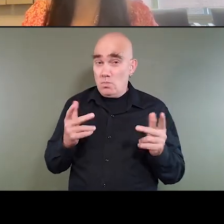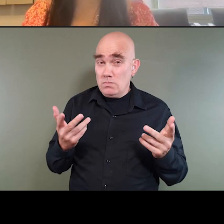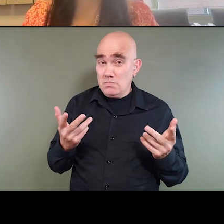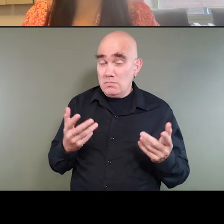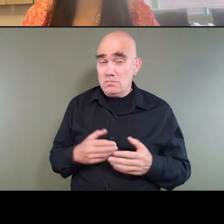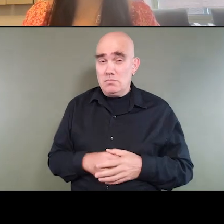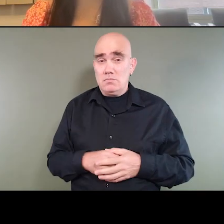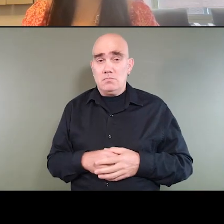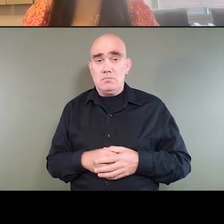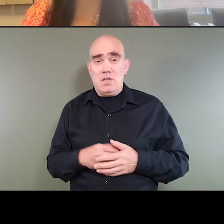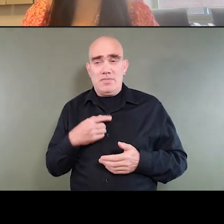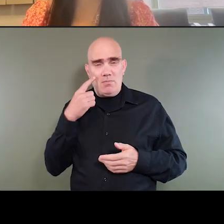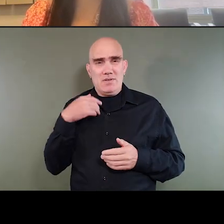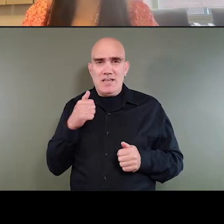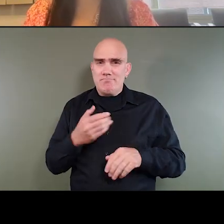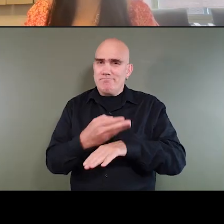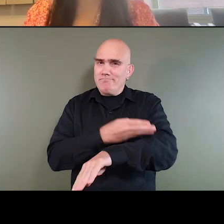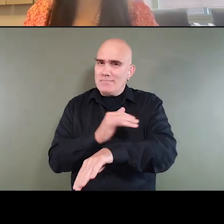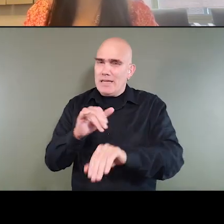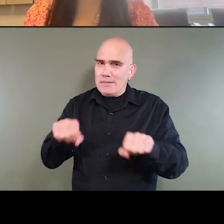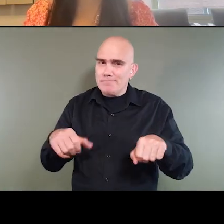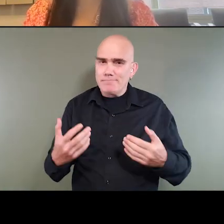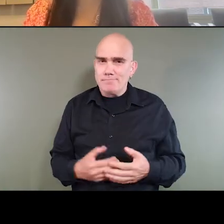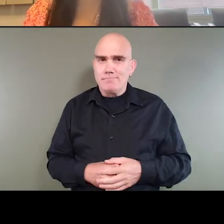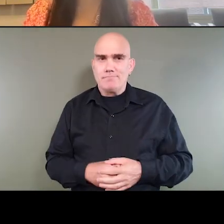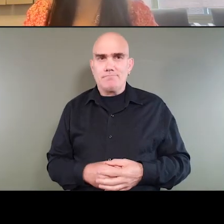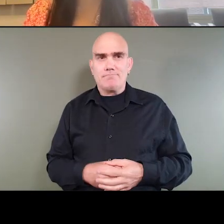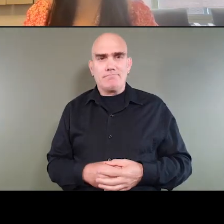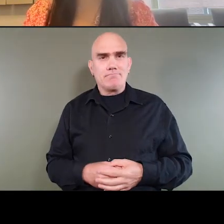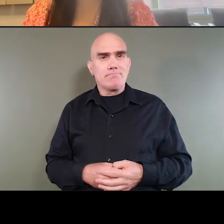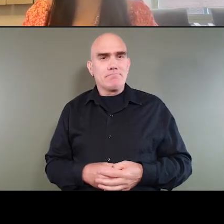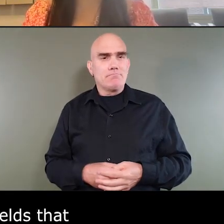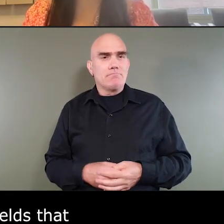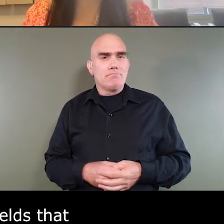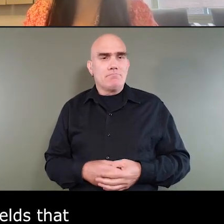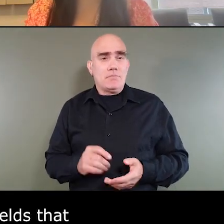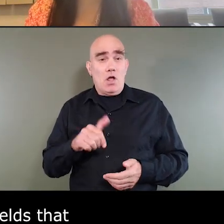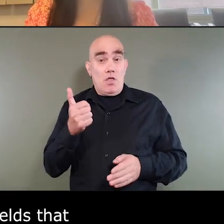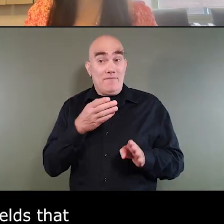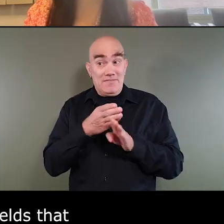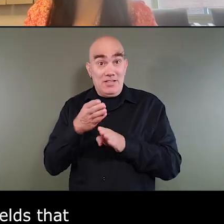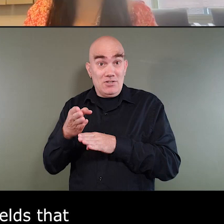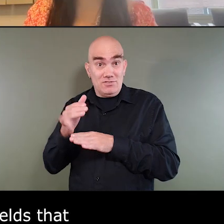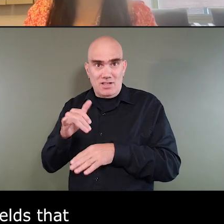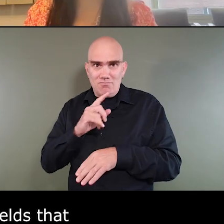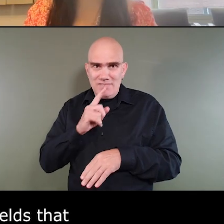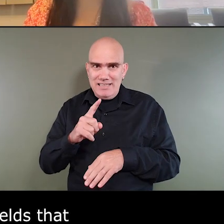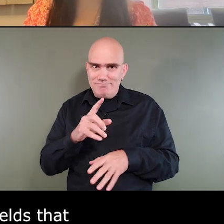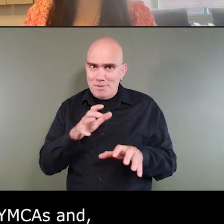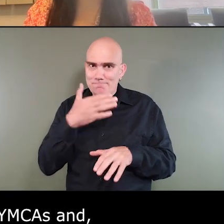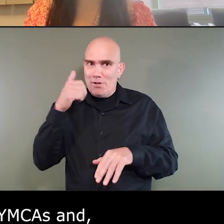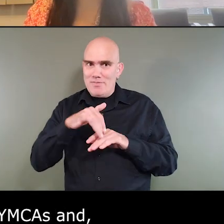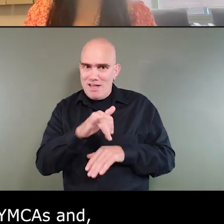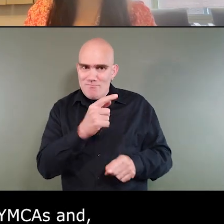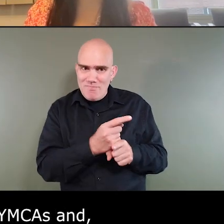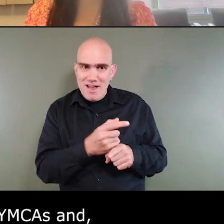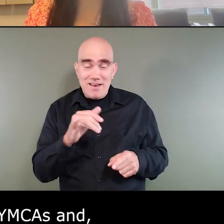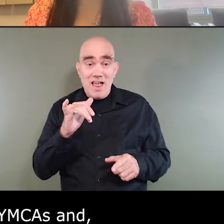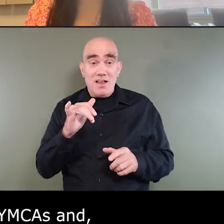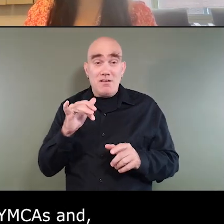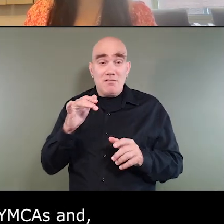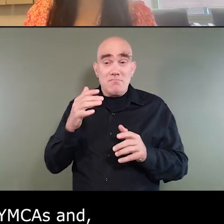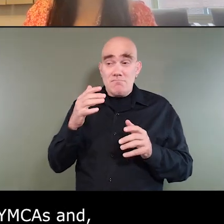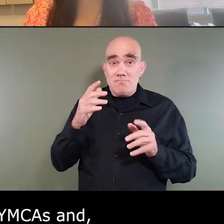folks. And I think we could do better at that. And there are other fields that have done better at that, right? Even folks like